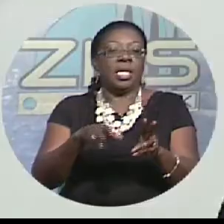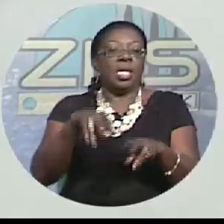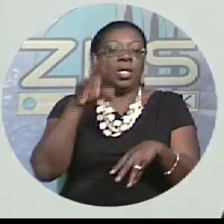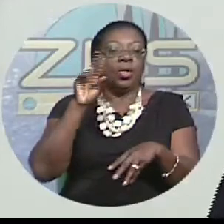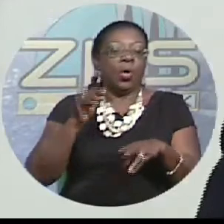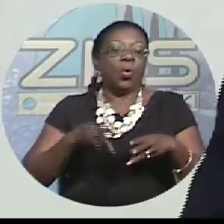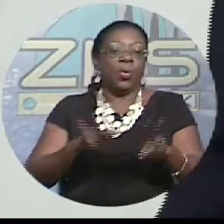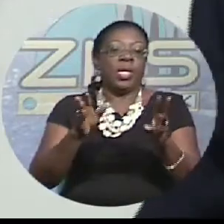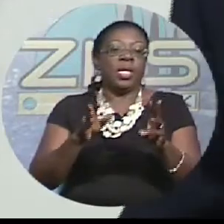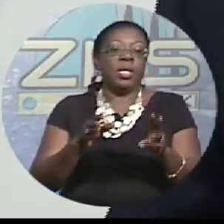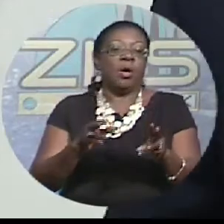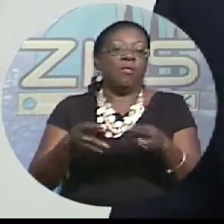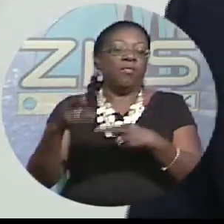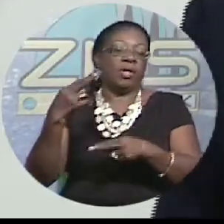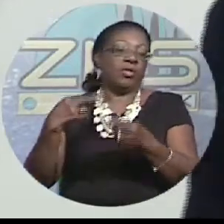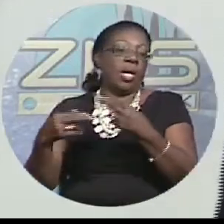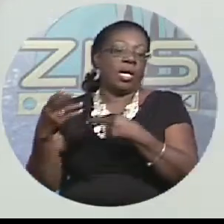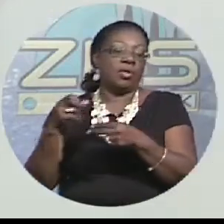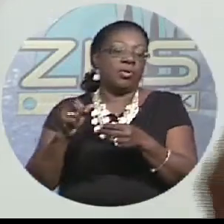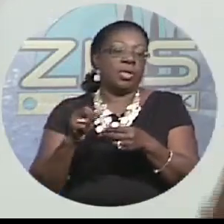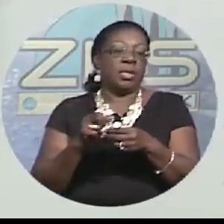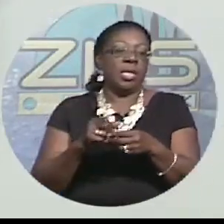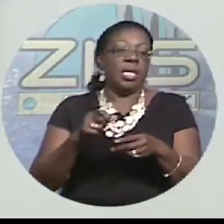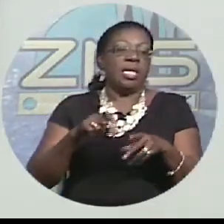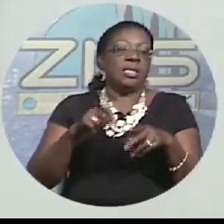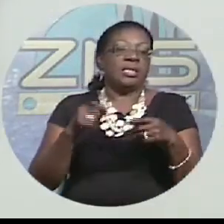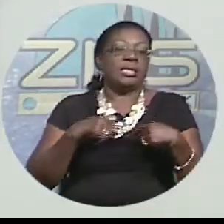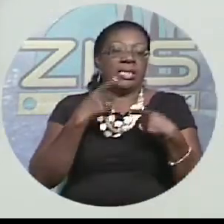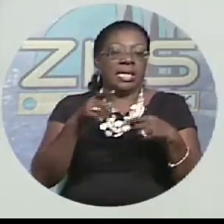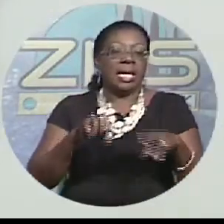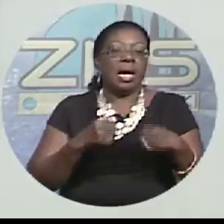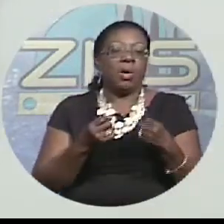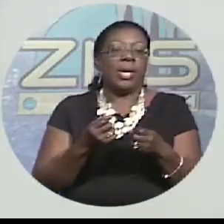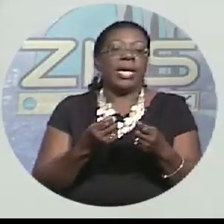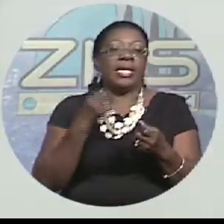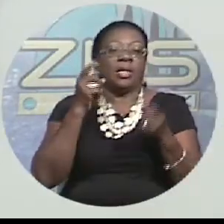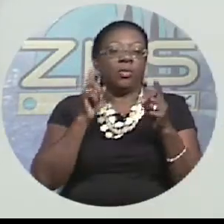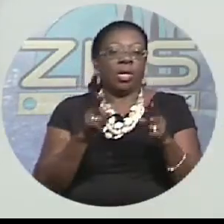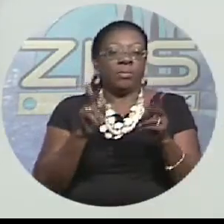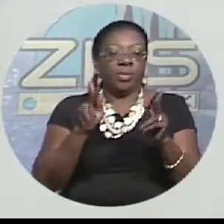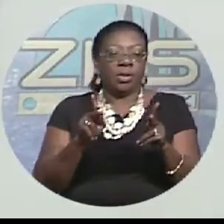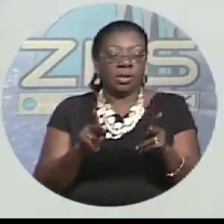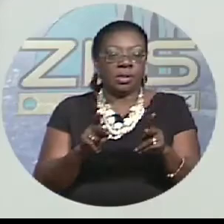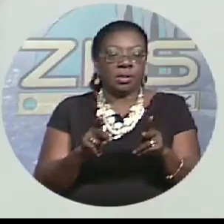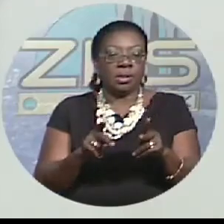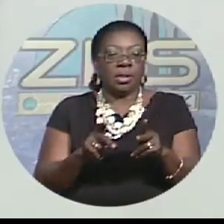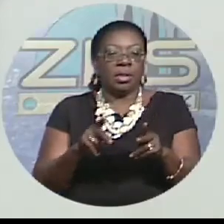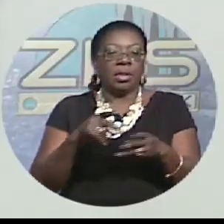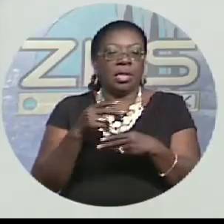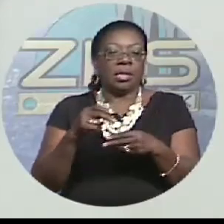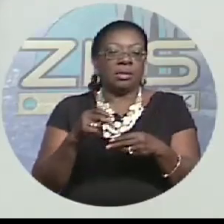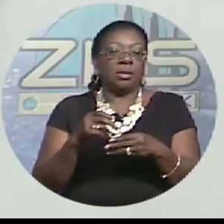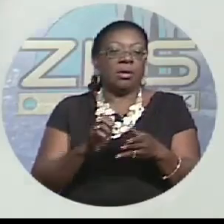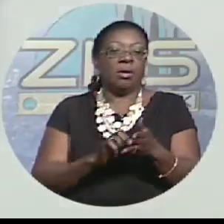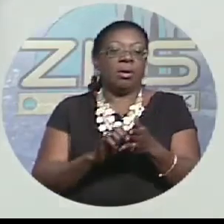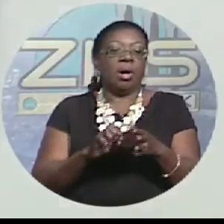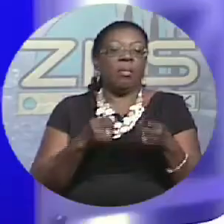no way of retroactively determining any individual's net or total